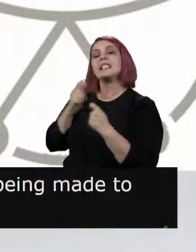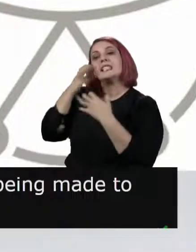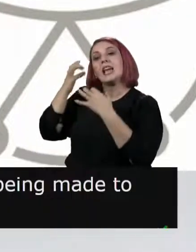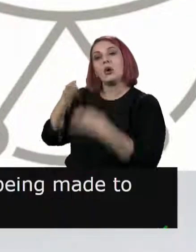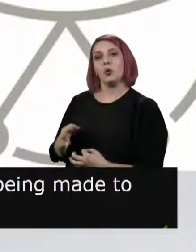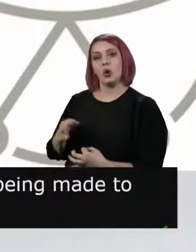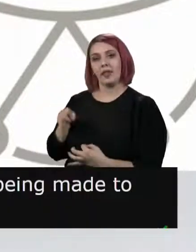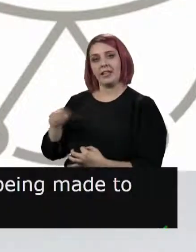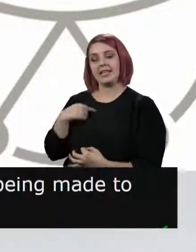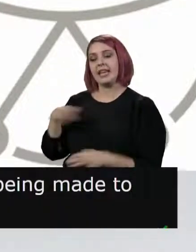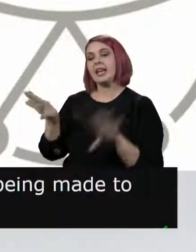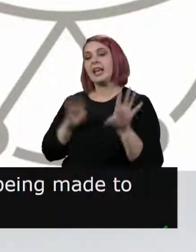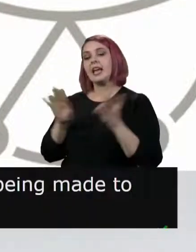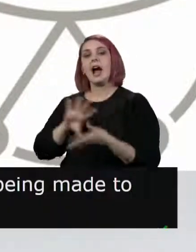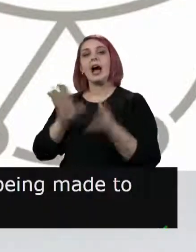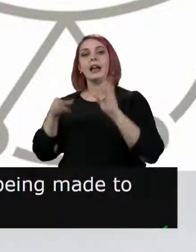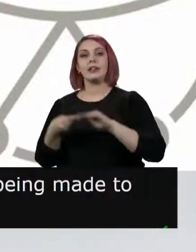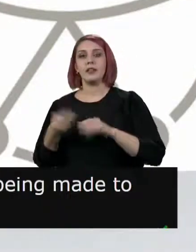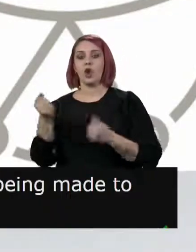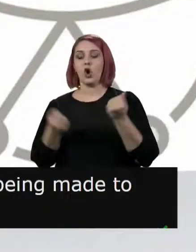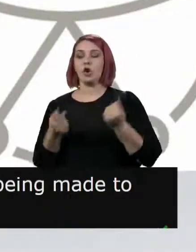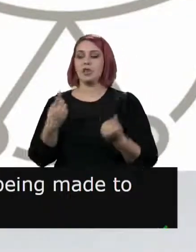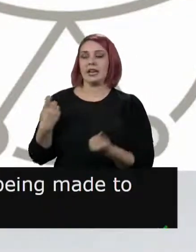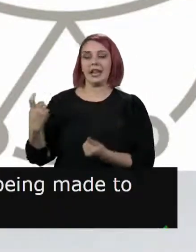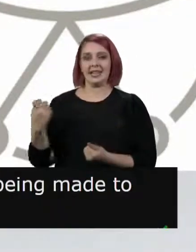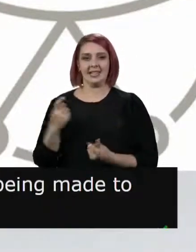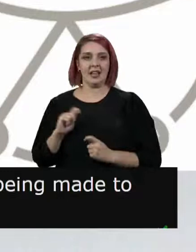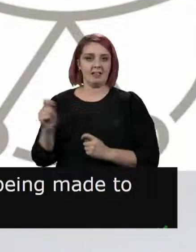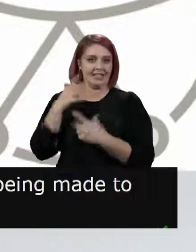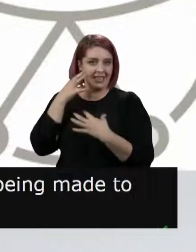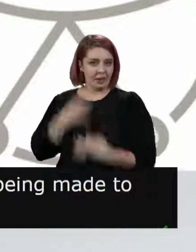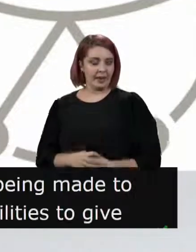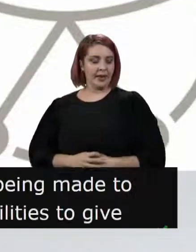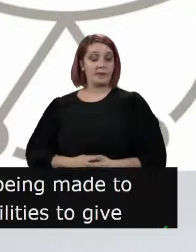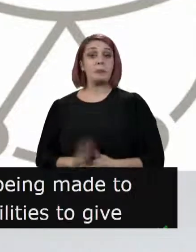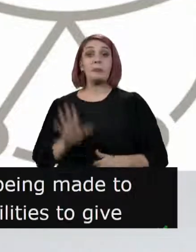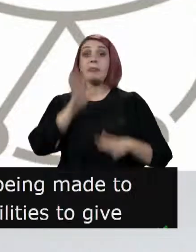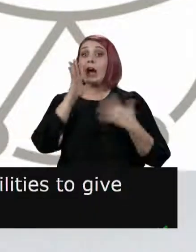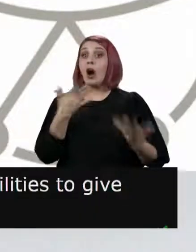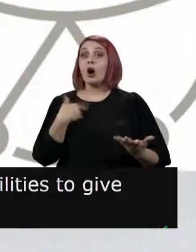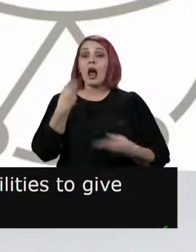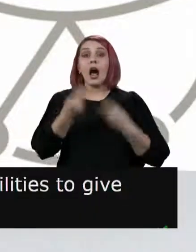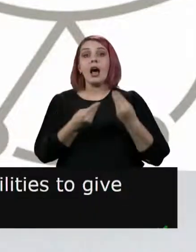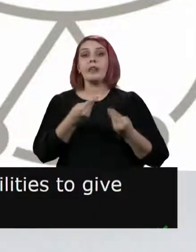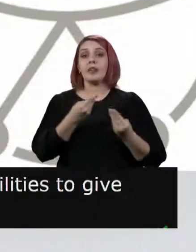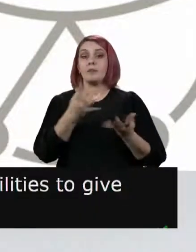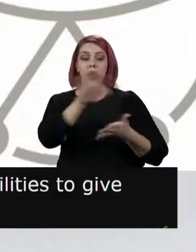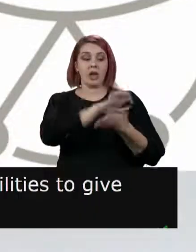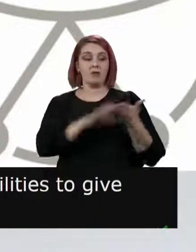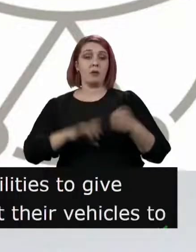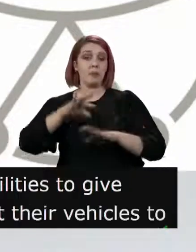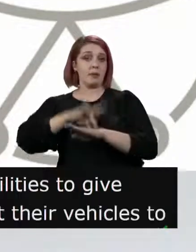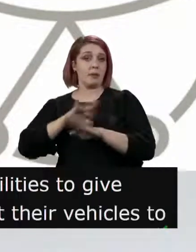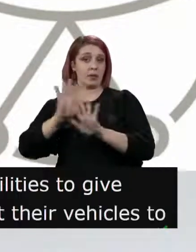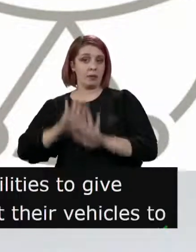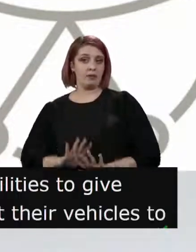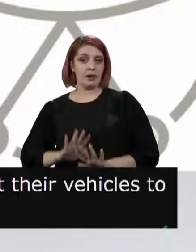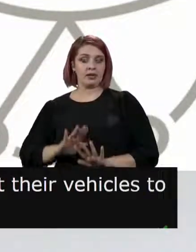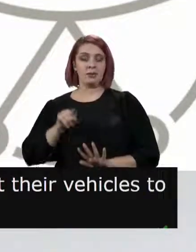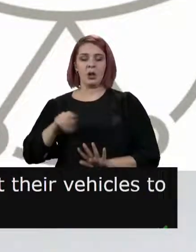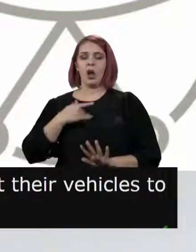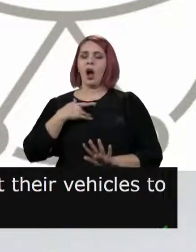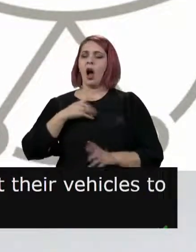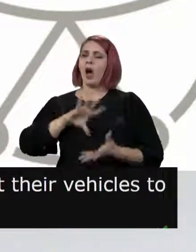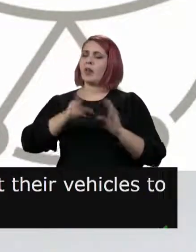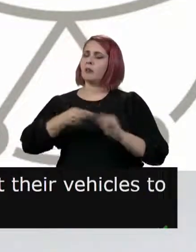them greater security and safety when they adapt their vehicles to their disability. Today, this is just done with a medical